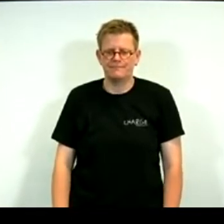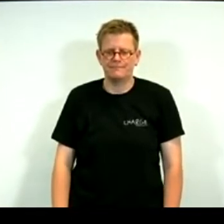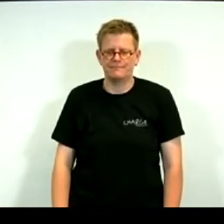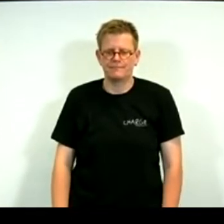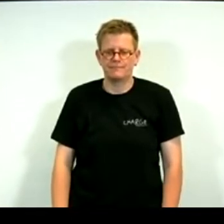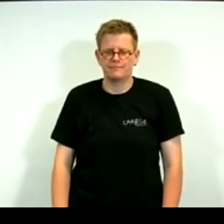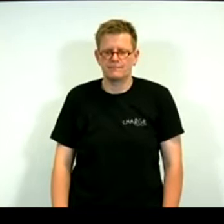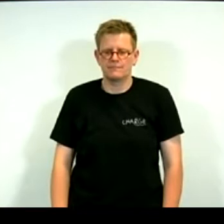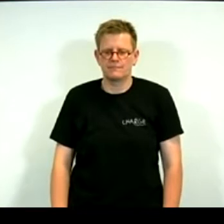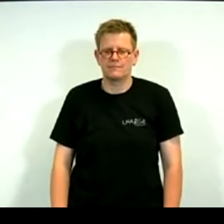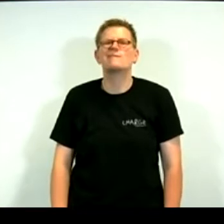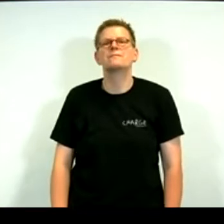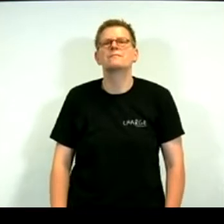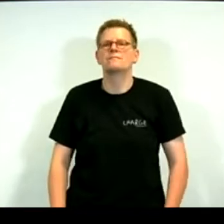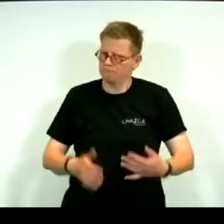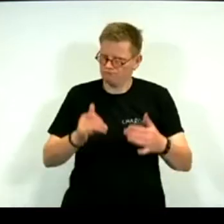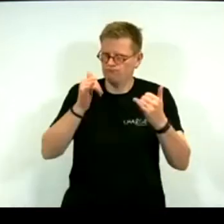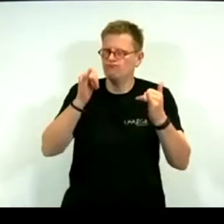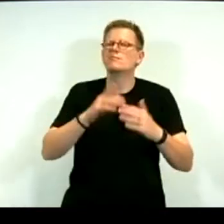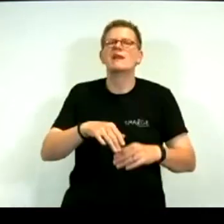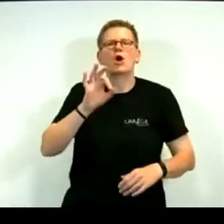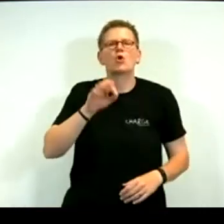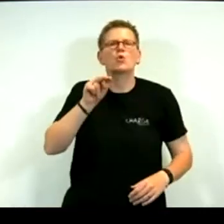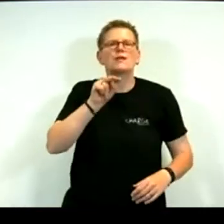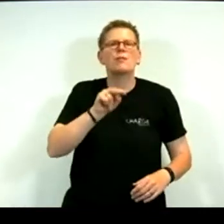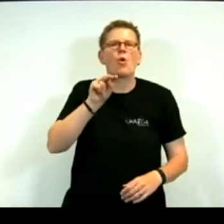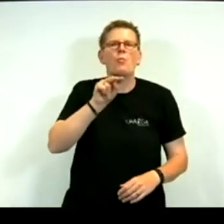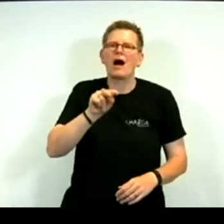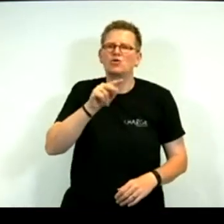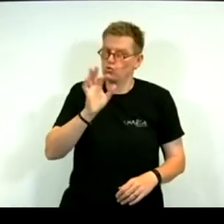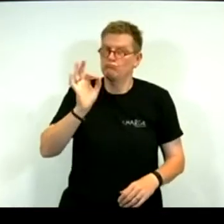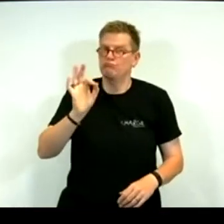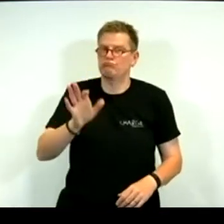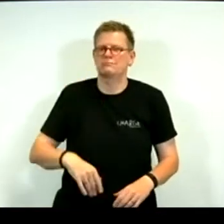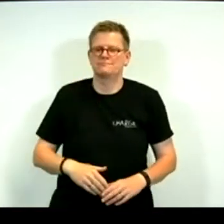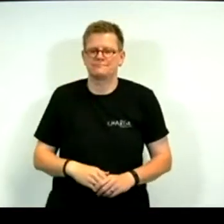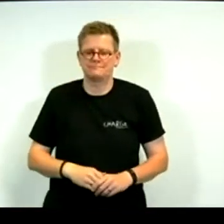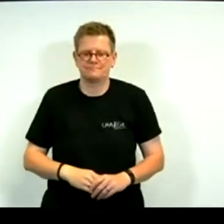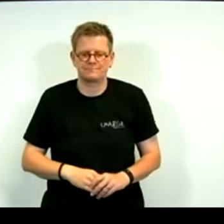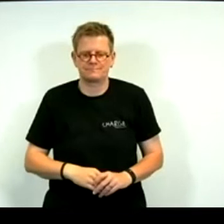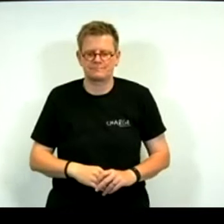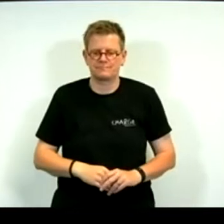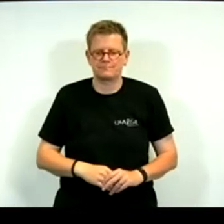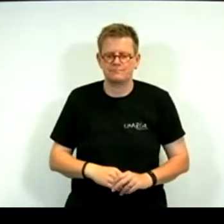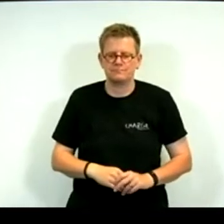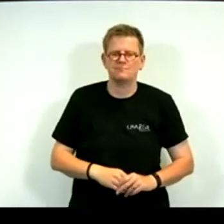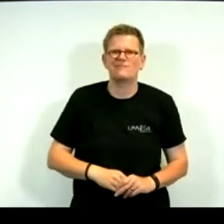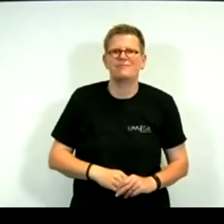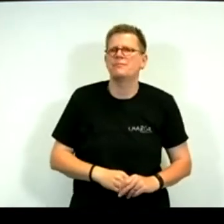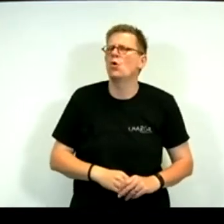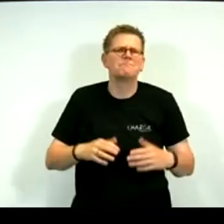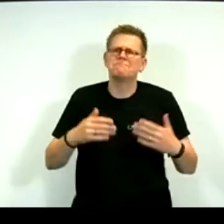that's good observation. And there could be all kinds of explanations. This